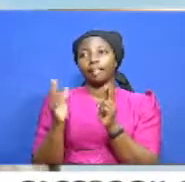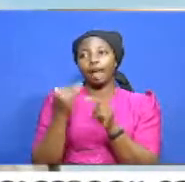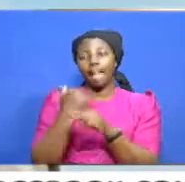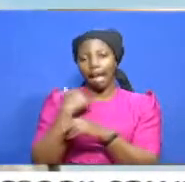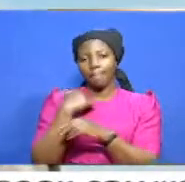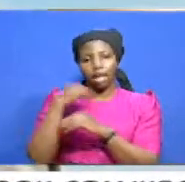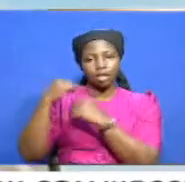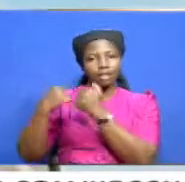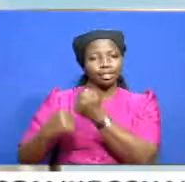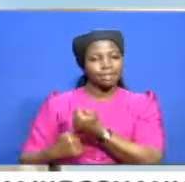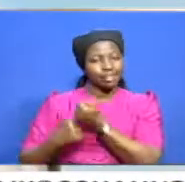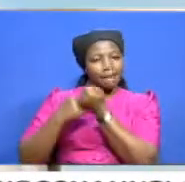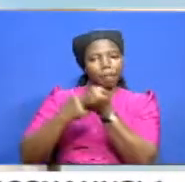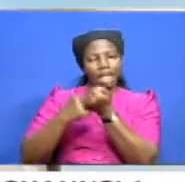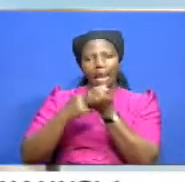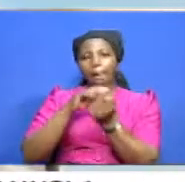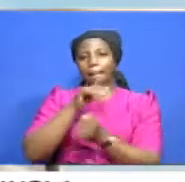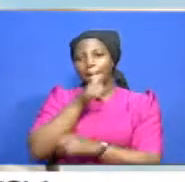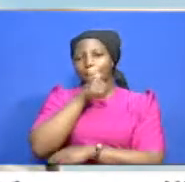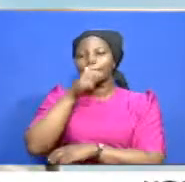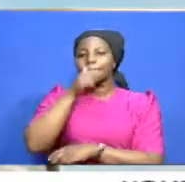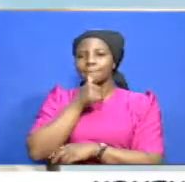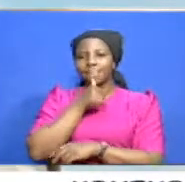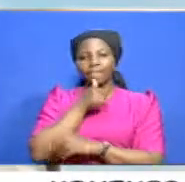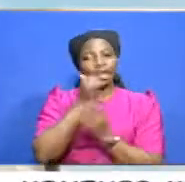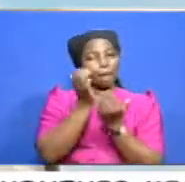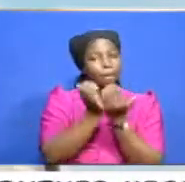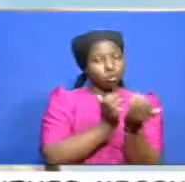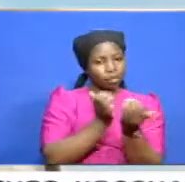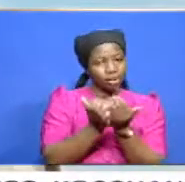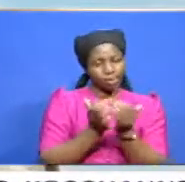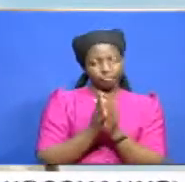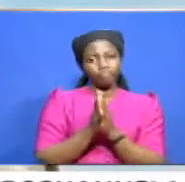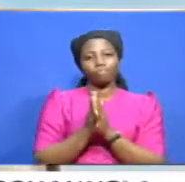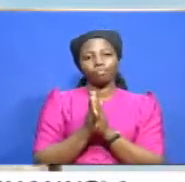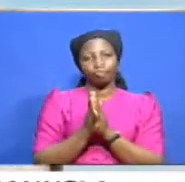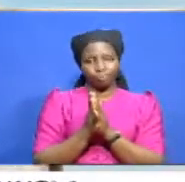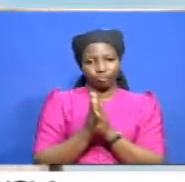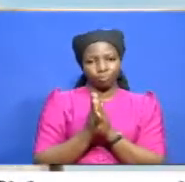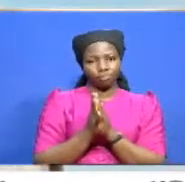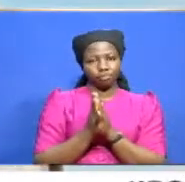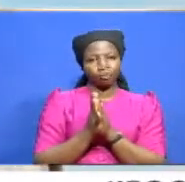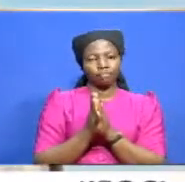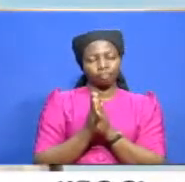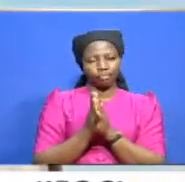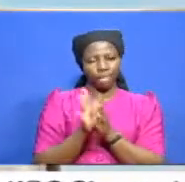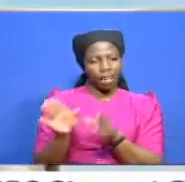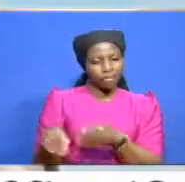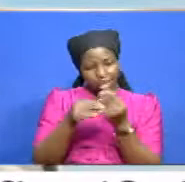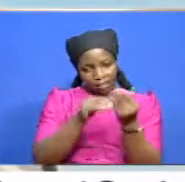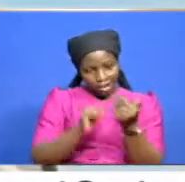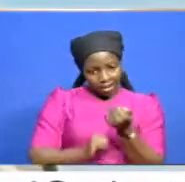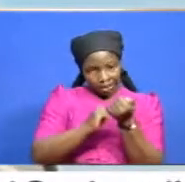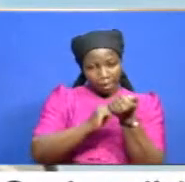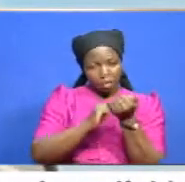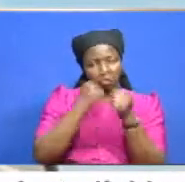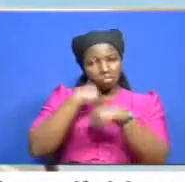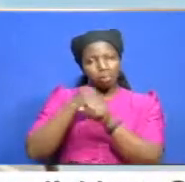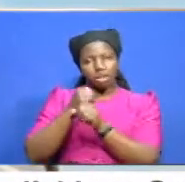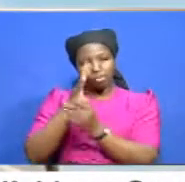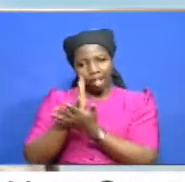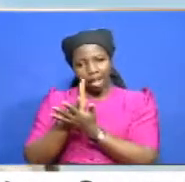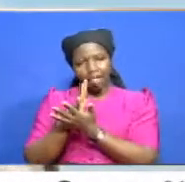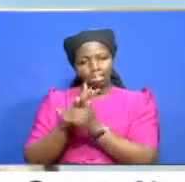supported private enterprises on what we call stimulus package to ensure that